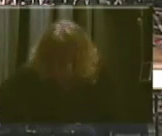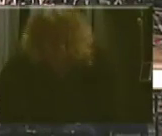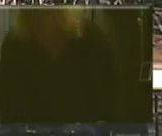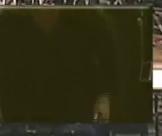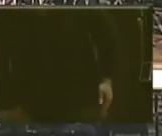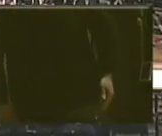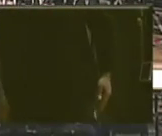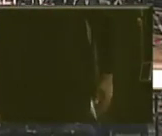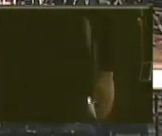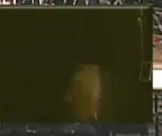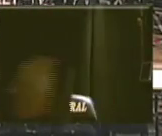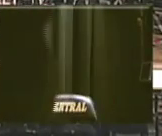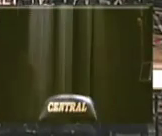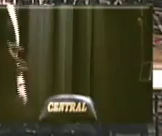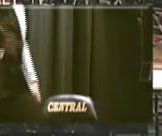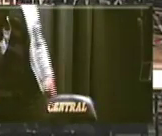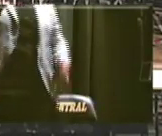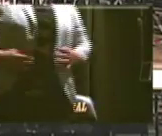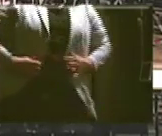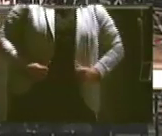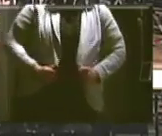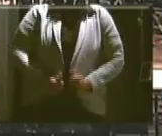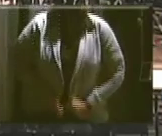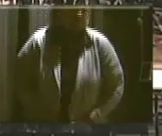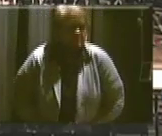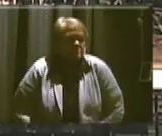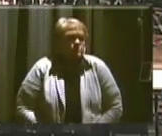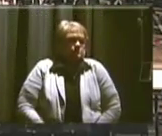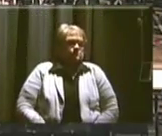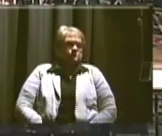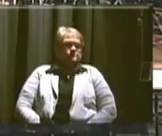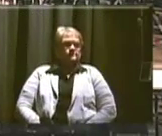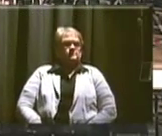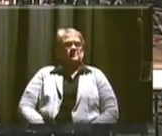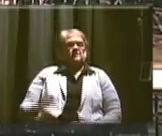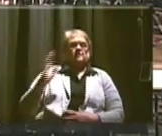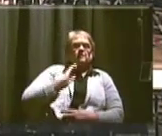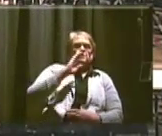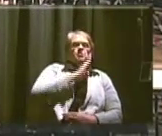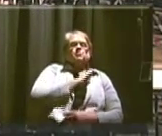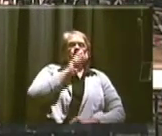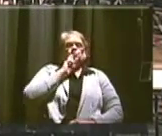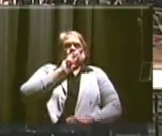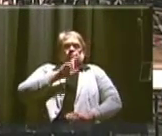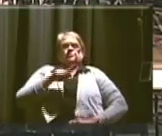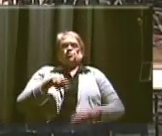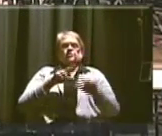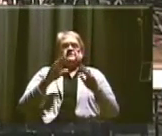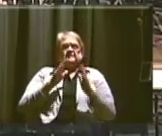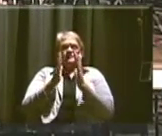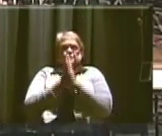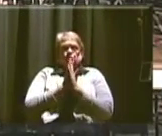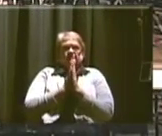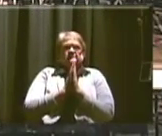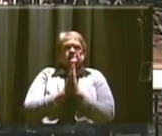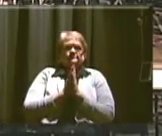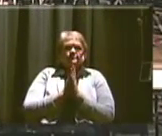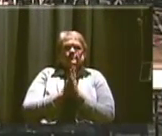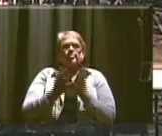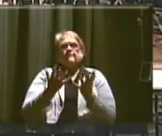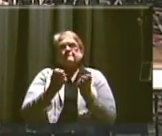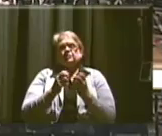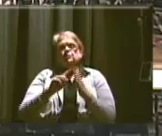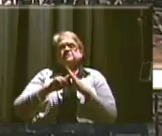I think we are now into board reports and requests. Who would like to begin with a